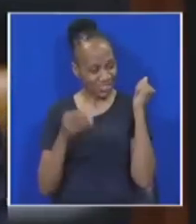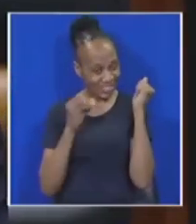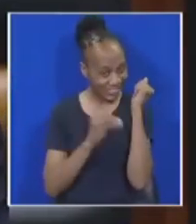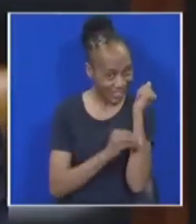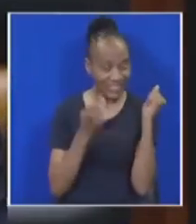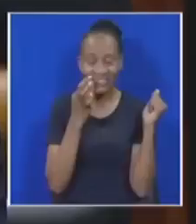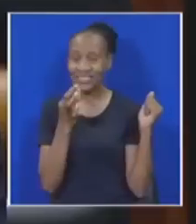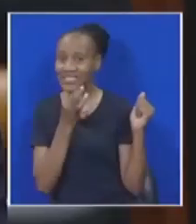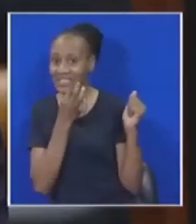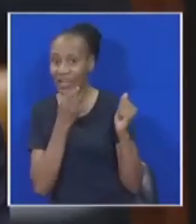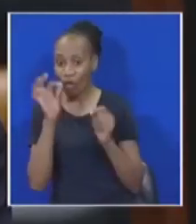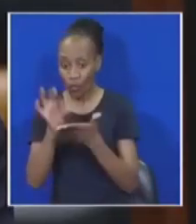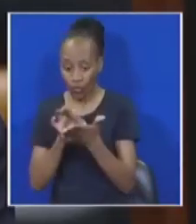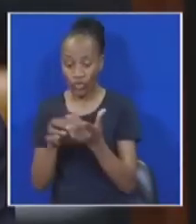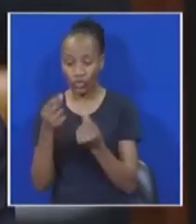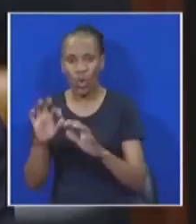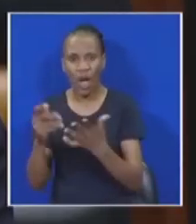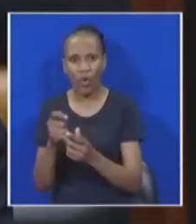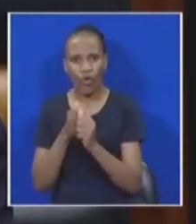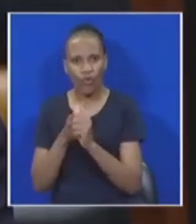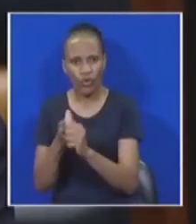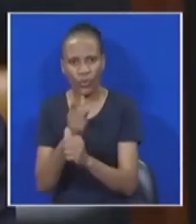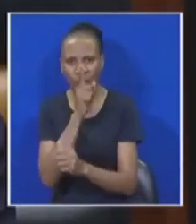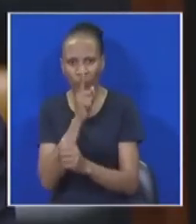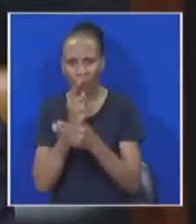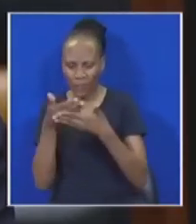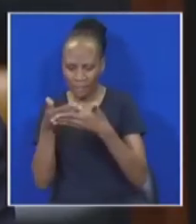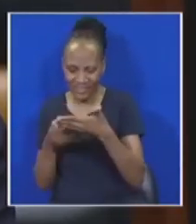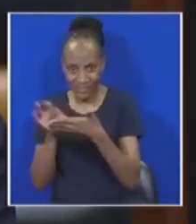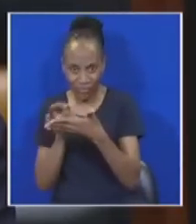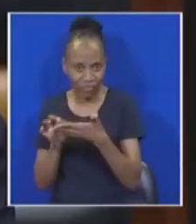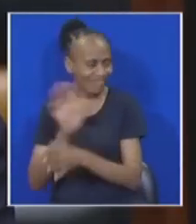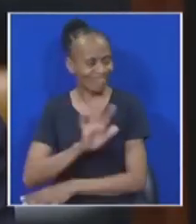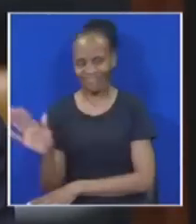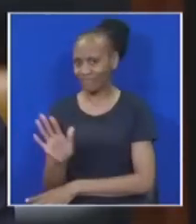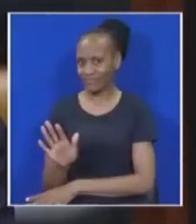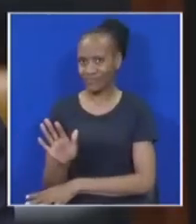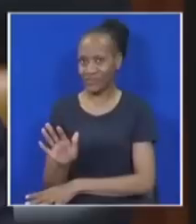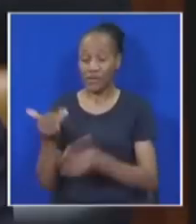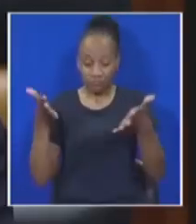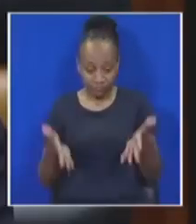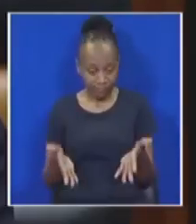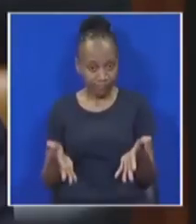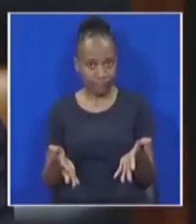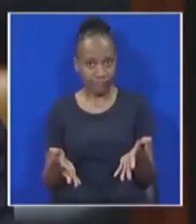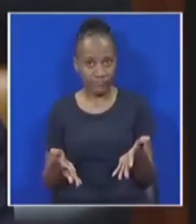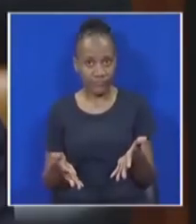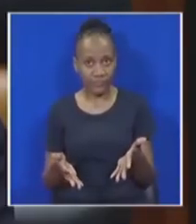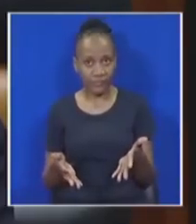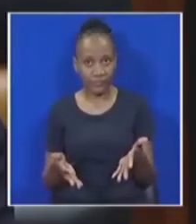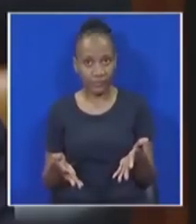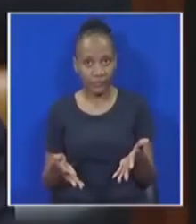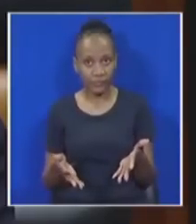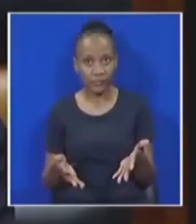voting by secret ballot in respect of a motion of no confidence in the President. For these reasons, and in the interest of the